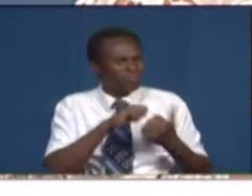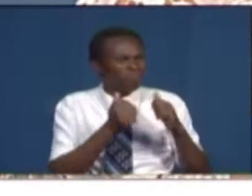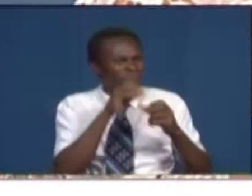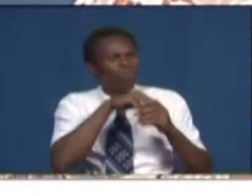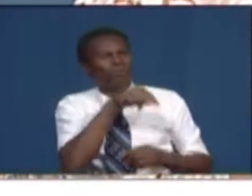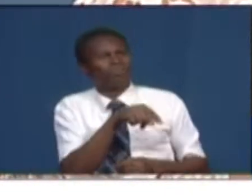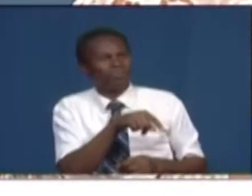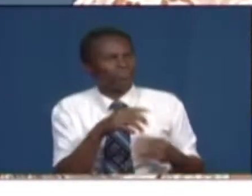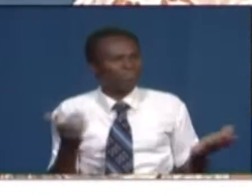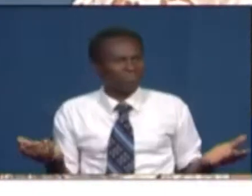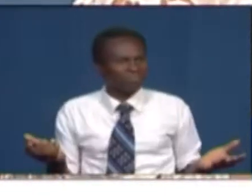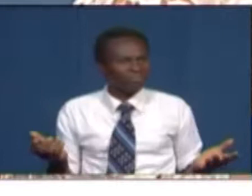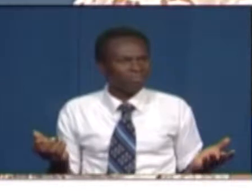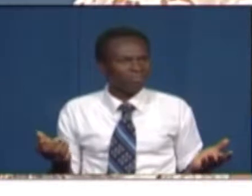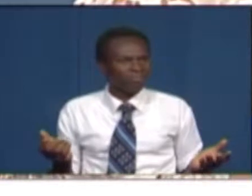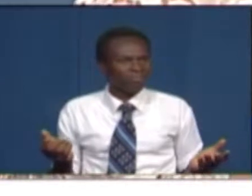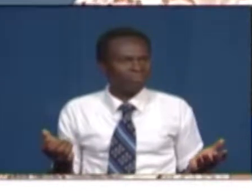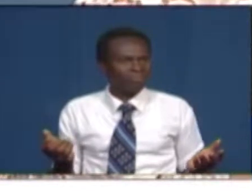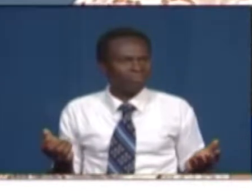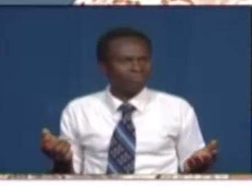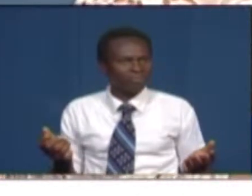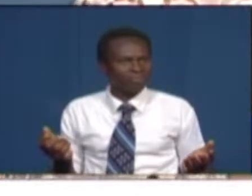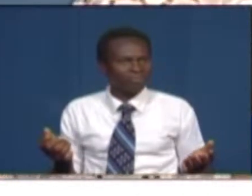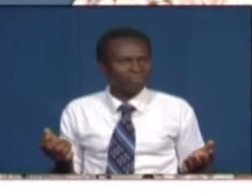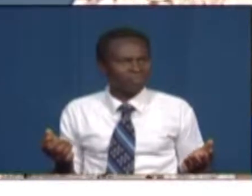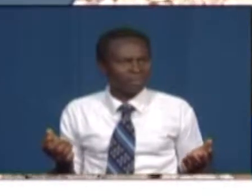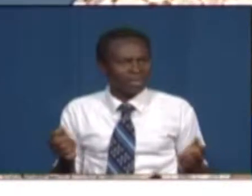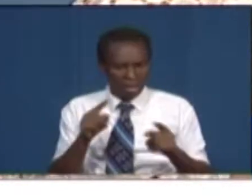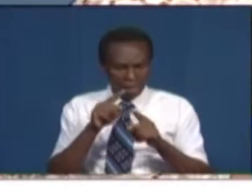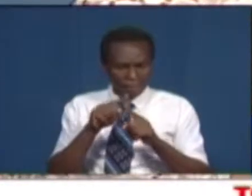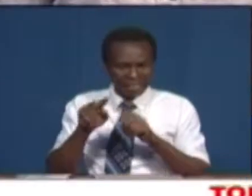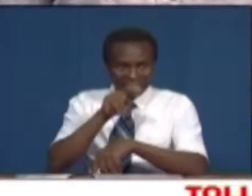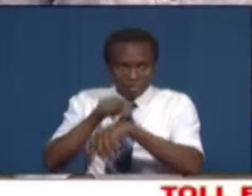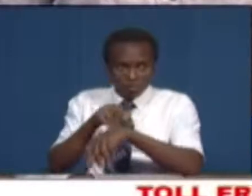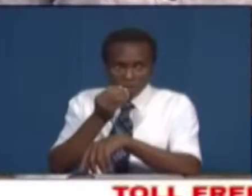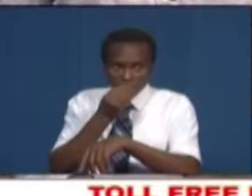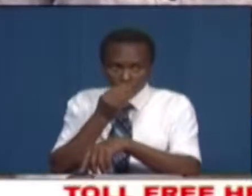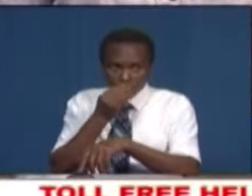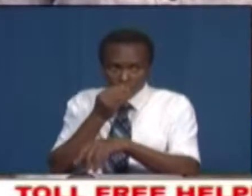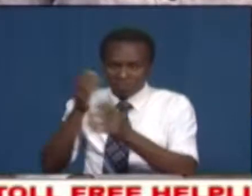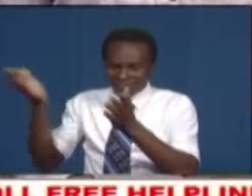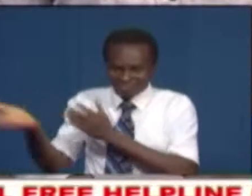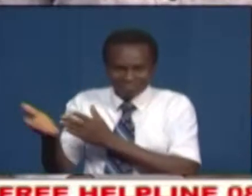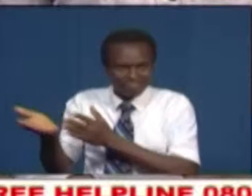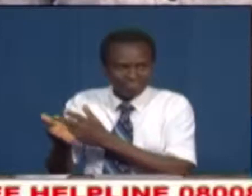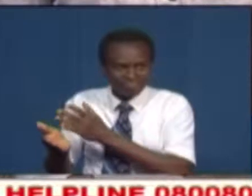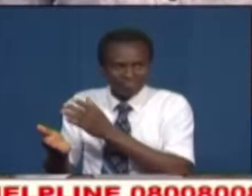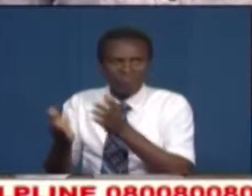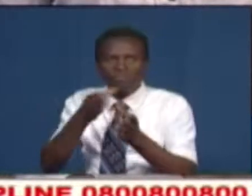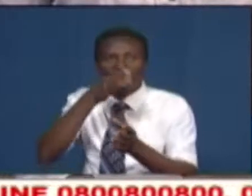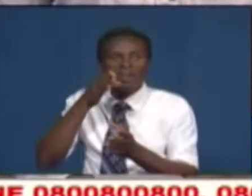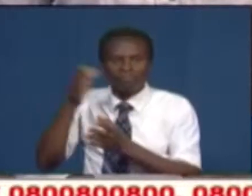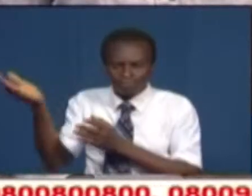on the plate. Actually, it actually helps grow your body. And so you have most of this, most of you